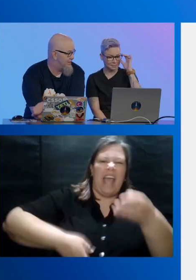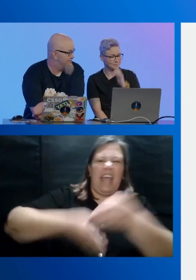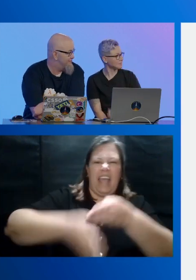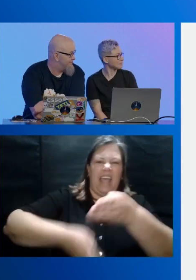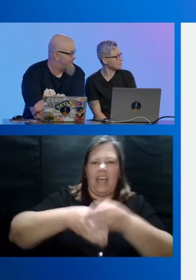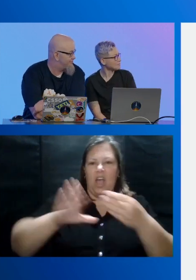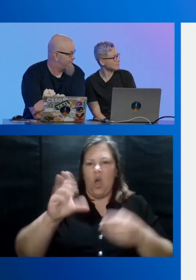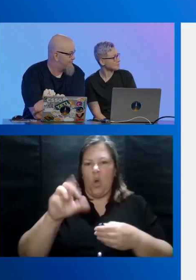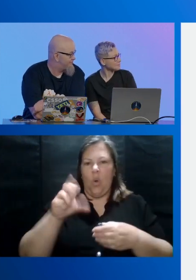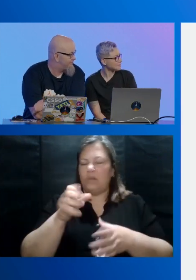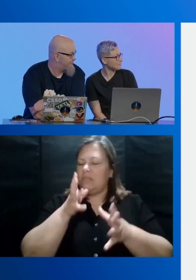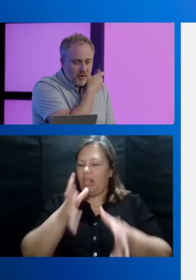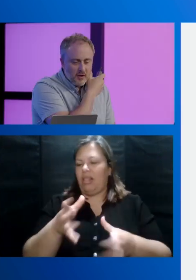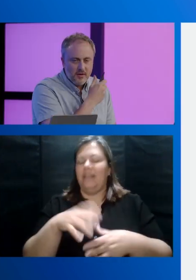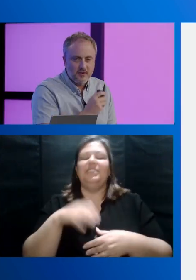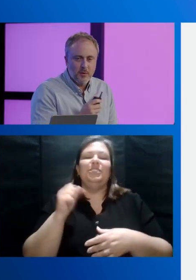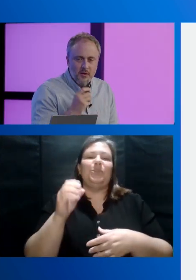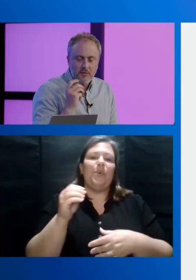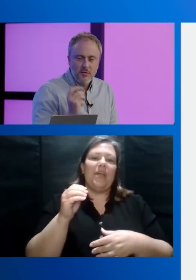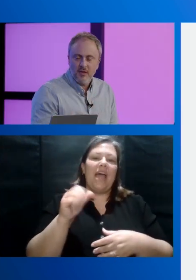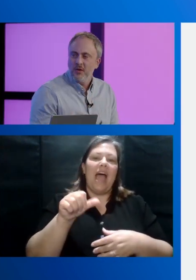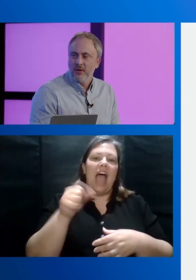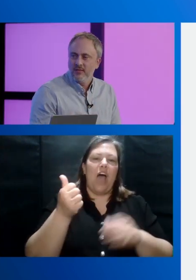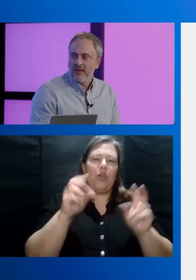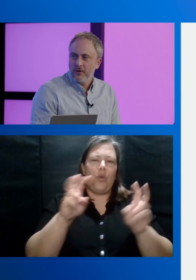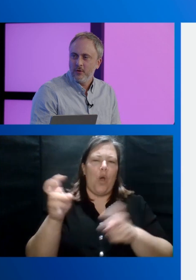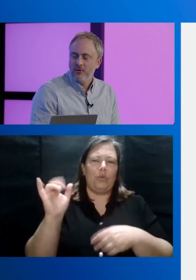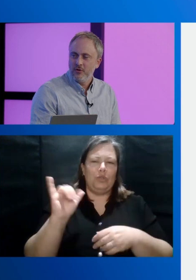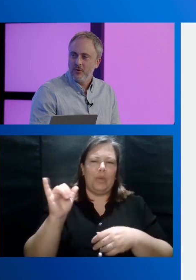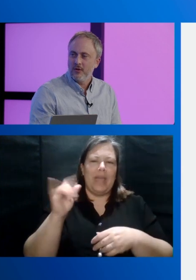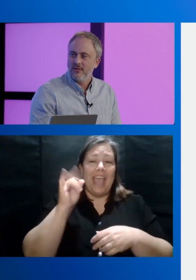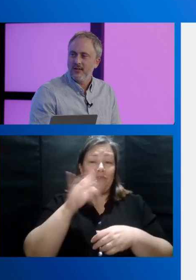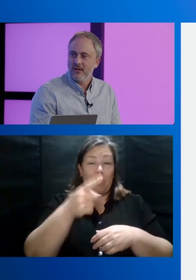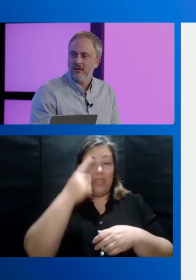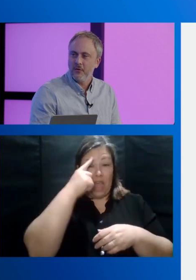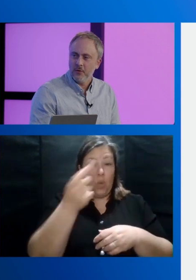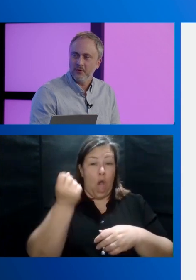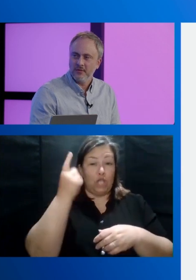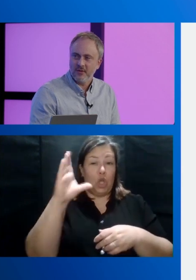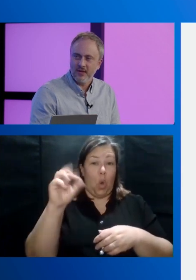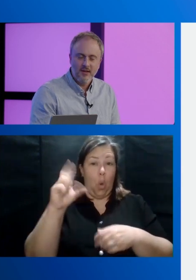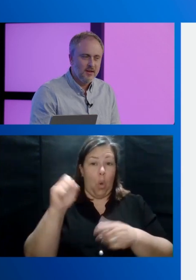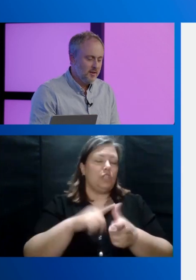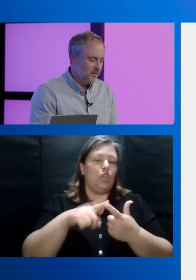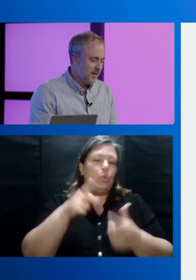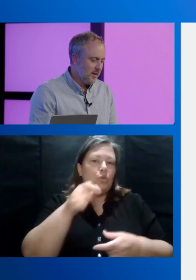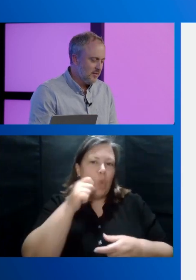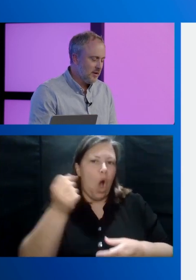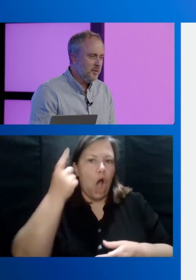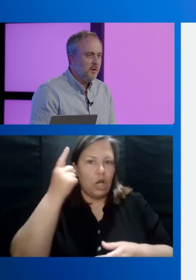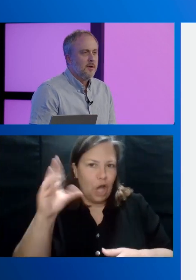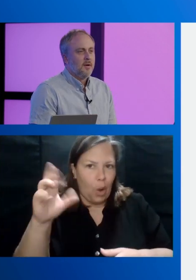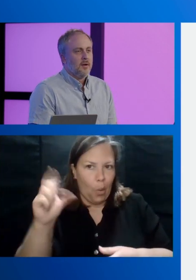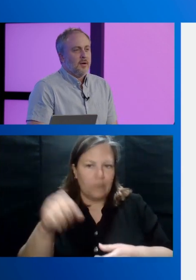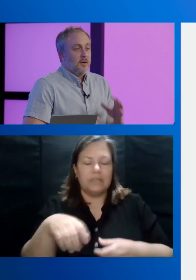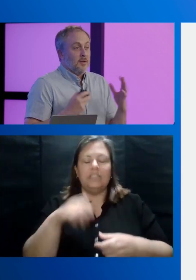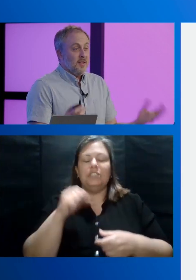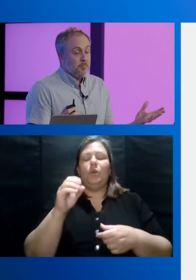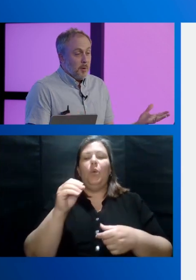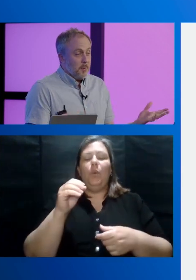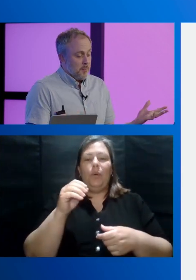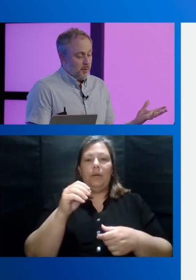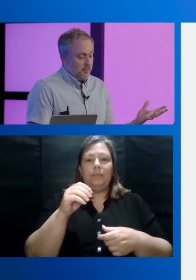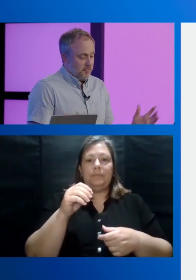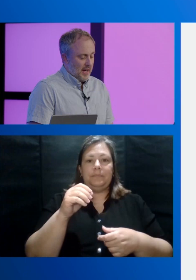that. That's right. I think that another quote I heard is, "Well, if you think you understand cause, you don't understand cause," right? That's right. Yeah. So